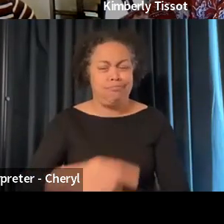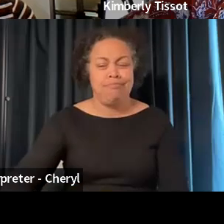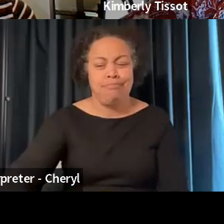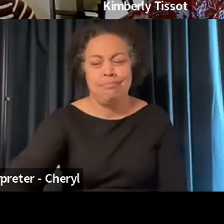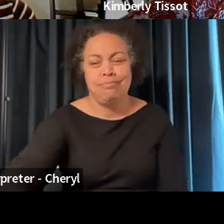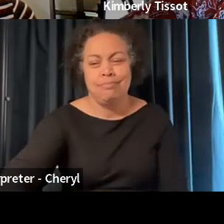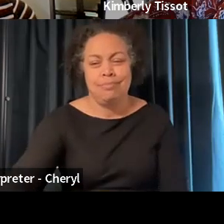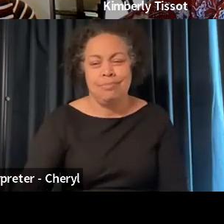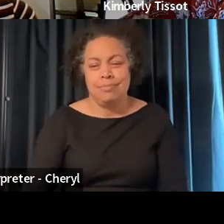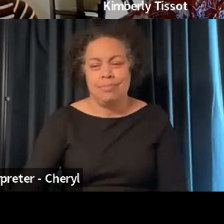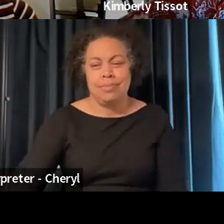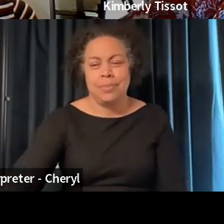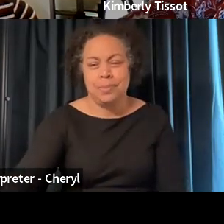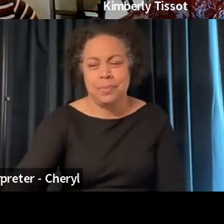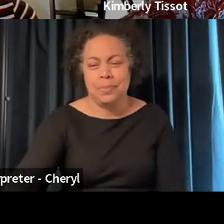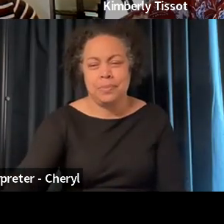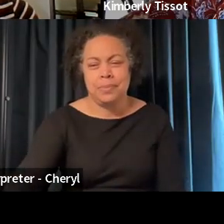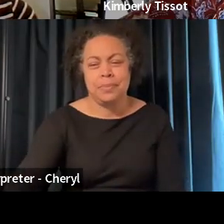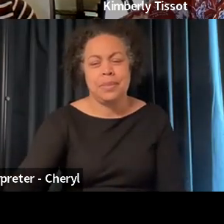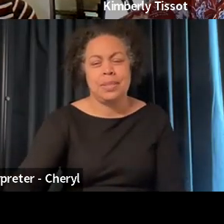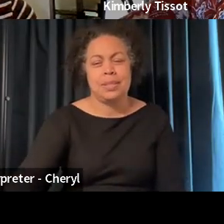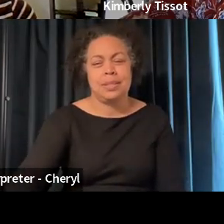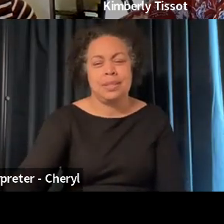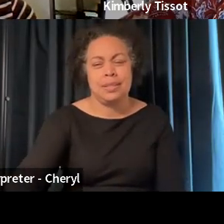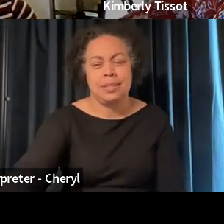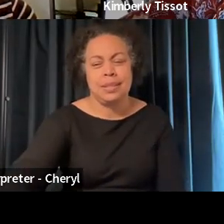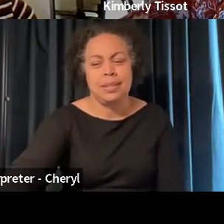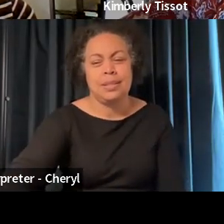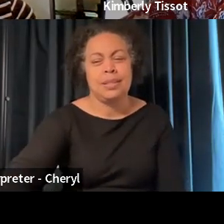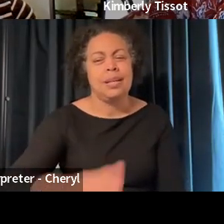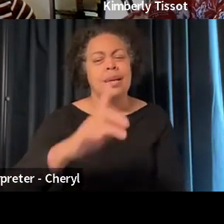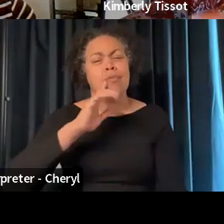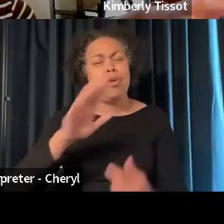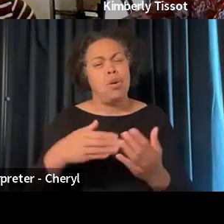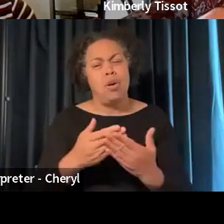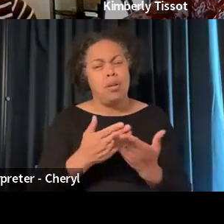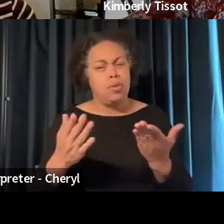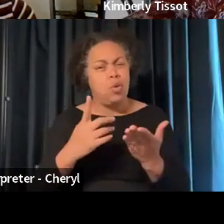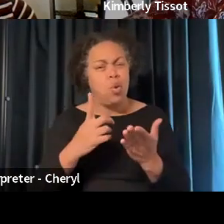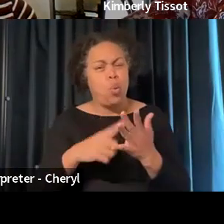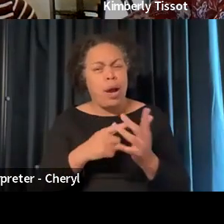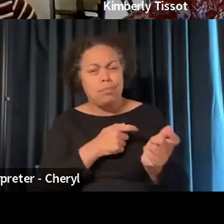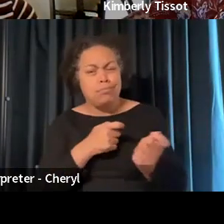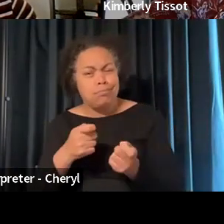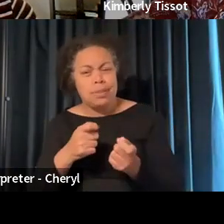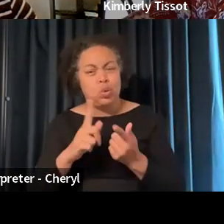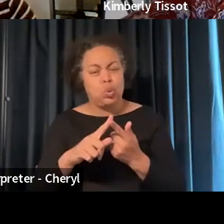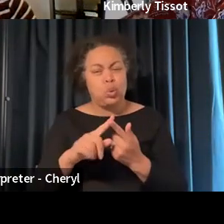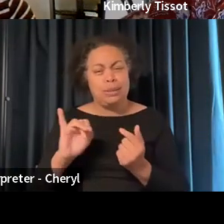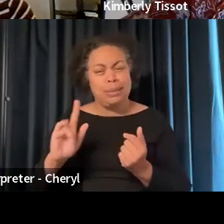So what, for all of you, what attracted you to the independent living